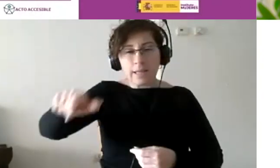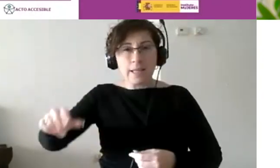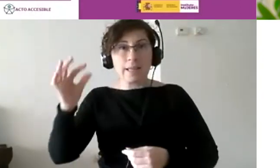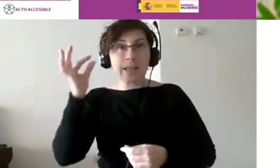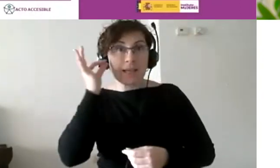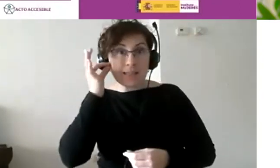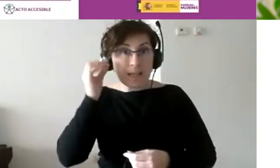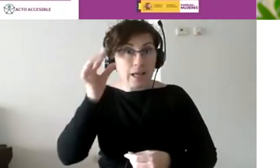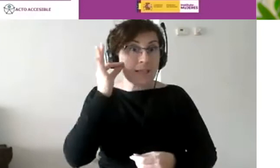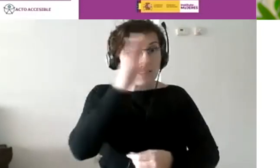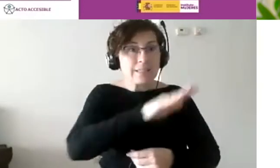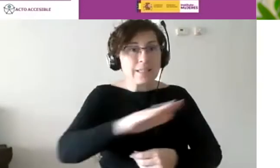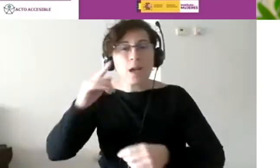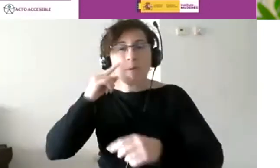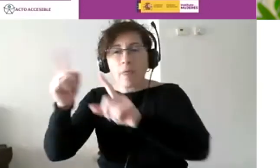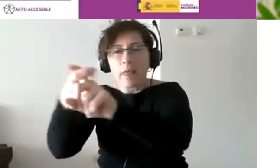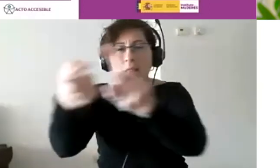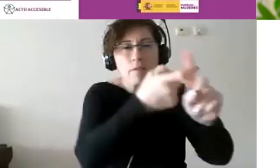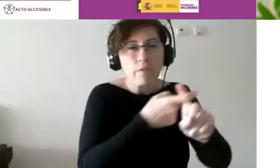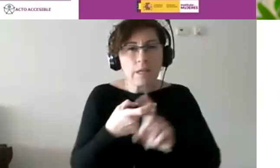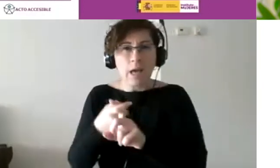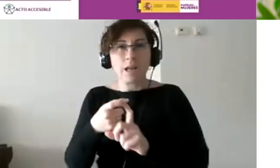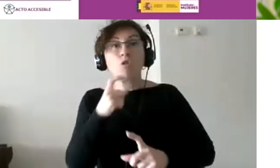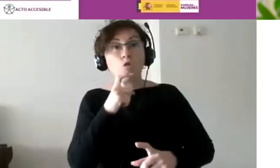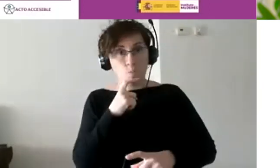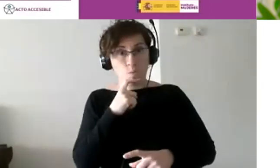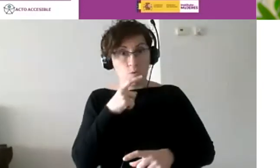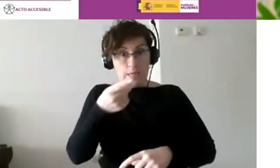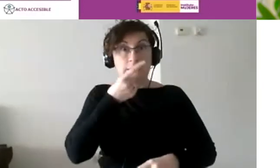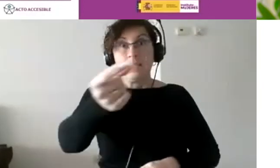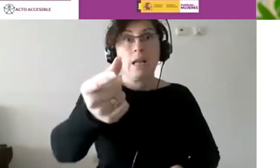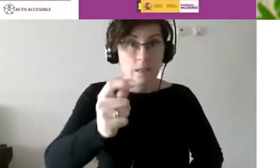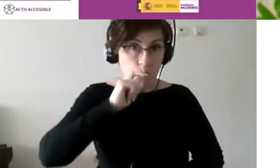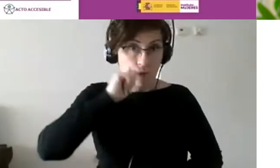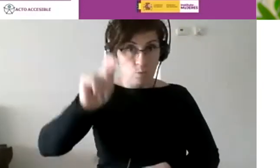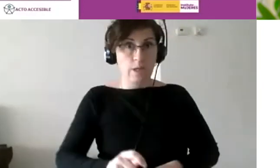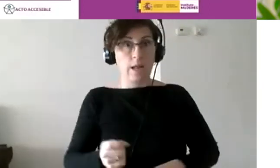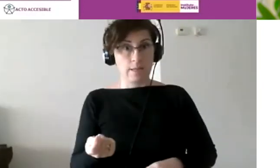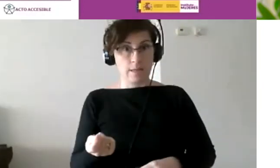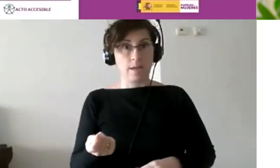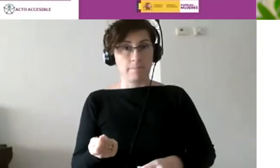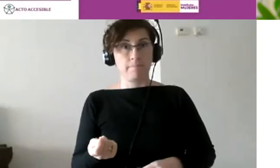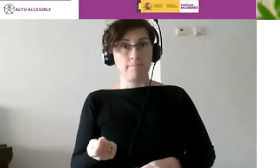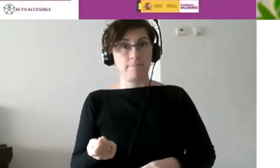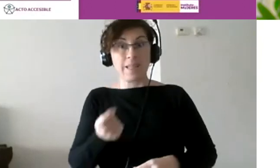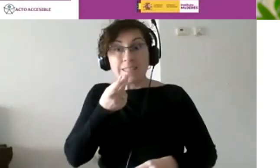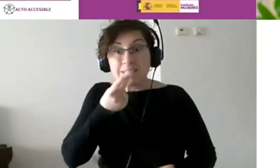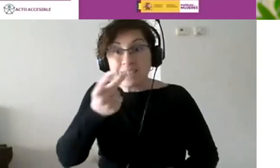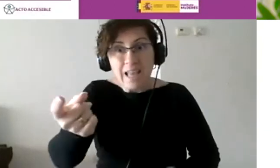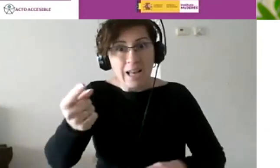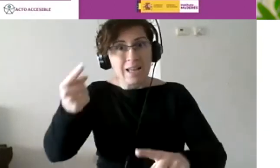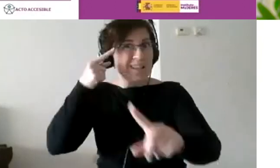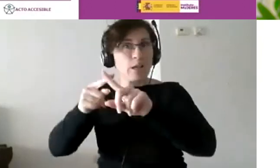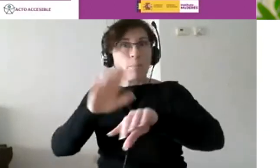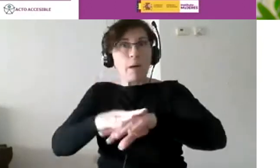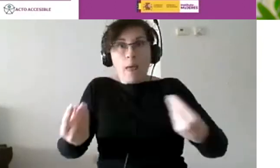from Ukraine, who are trying to live, not to be killed, and only together we can